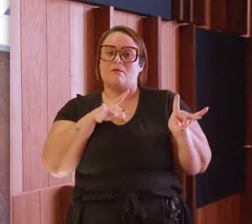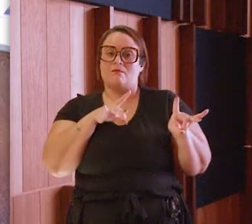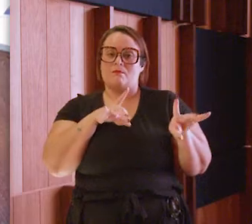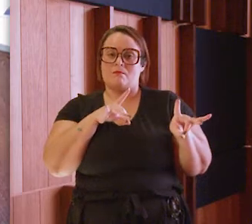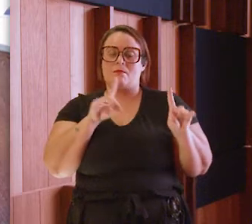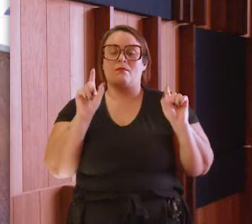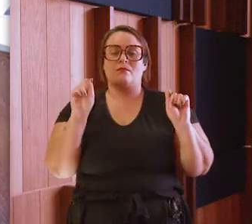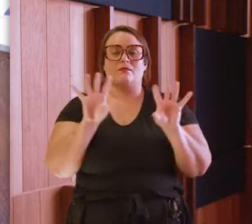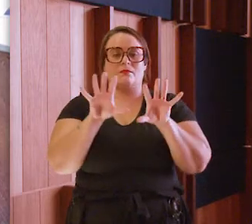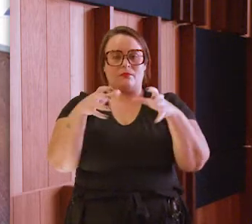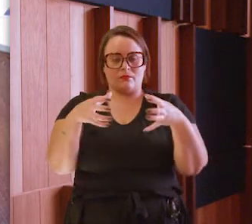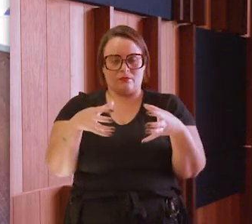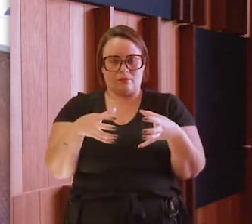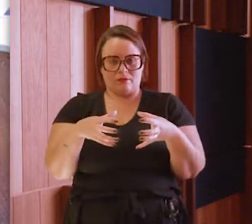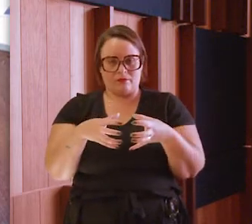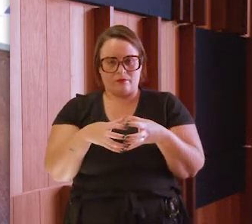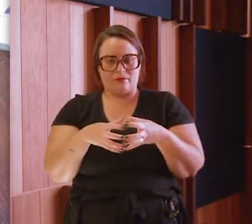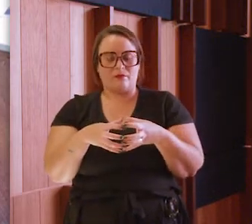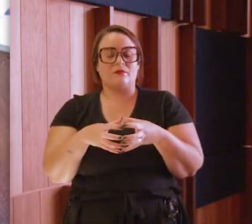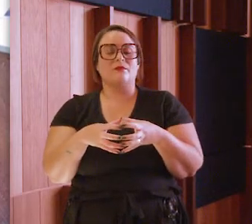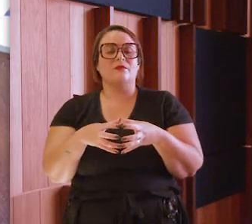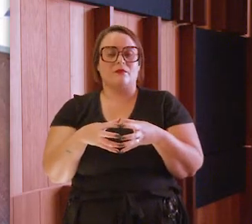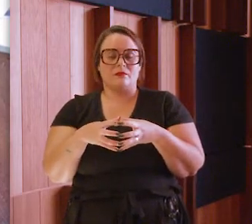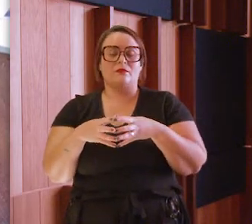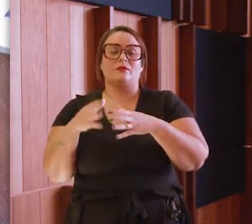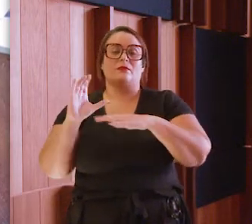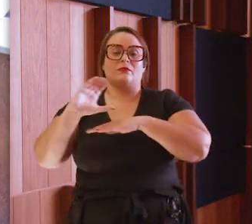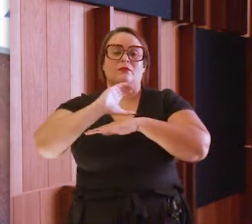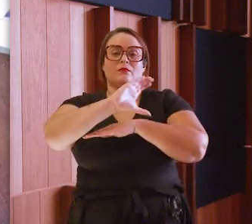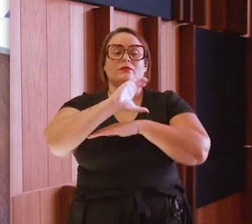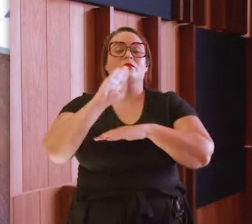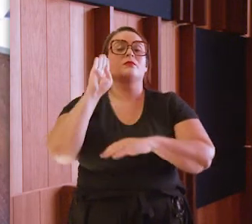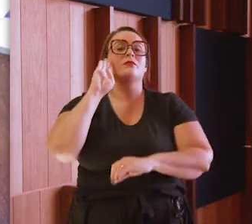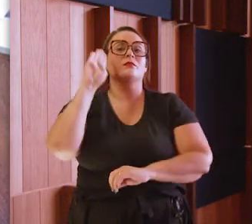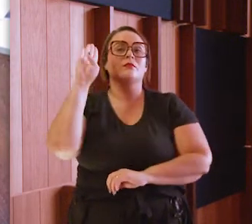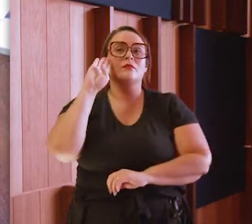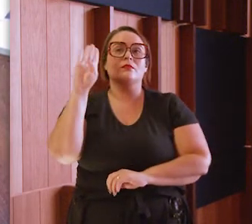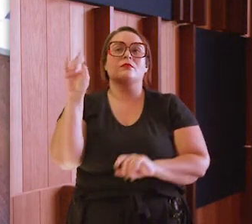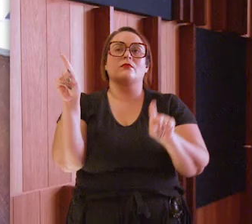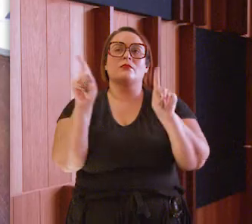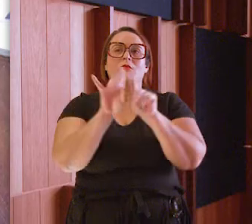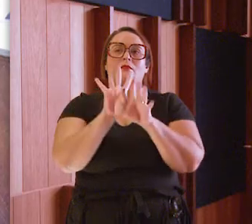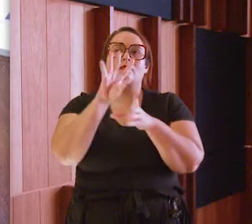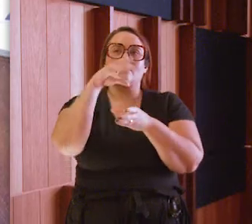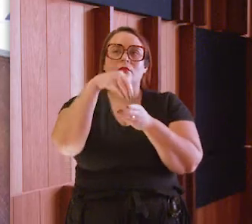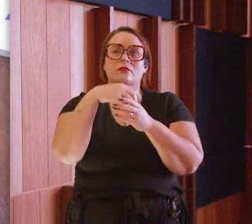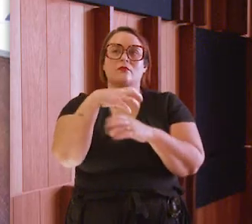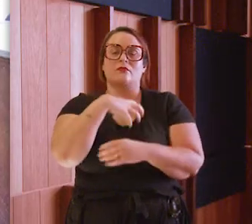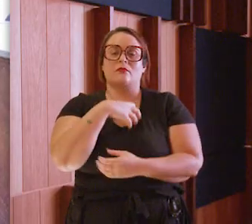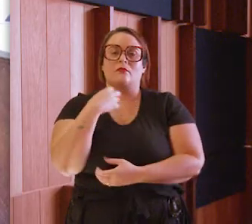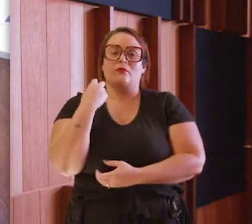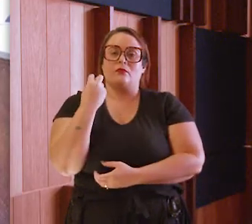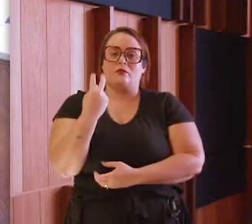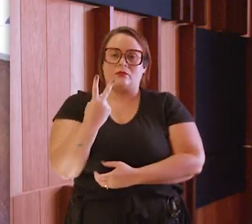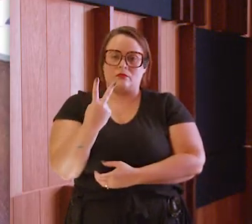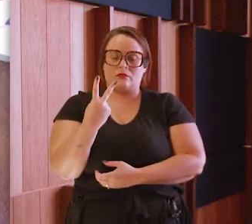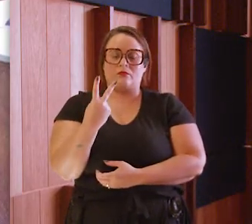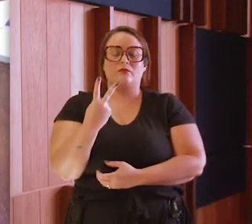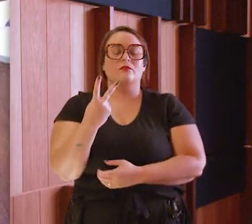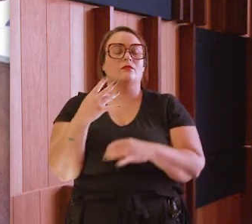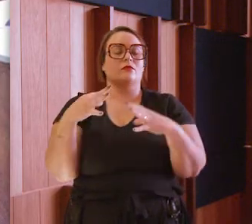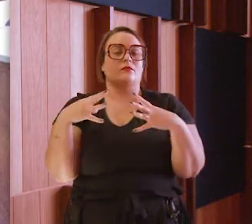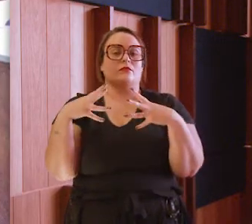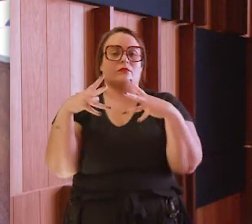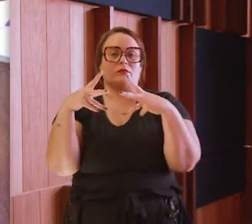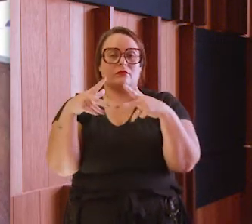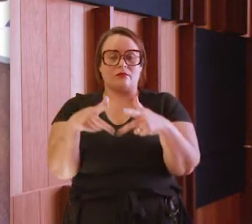standard. Under the Pillar 2 regime, they say all of the transactions have to be covered to make sure there's no subsidy, to make